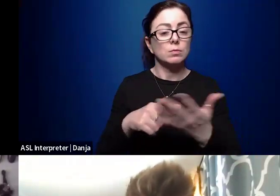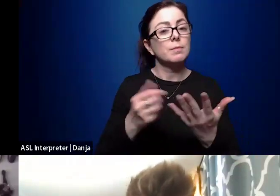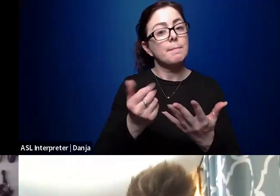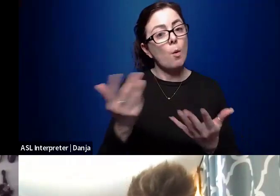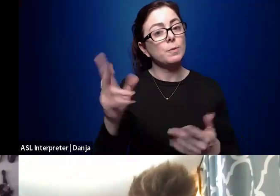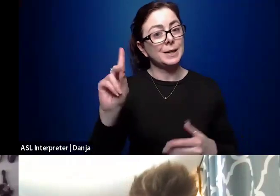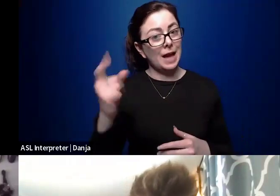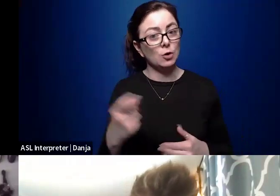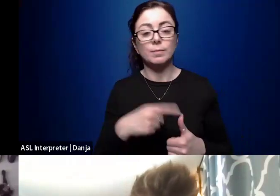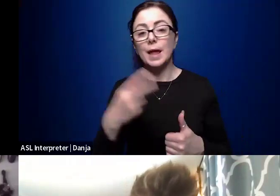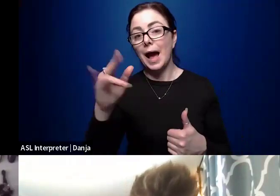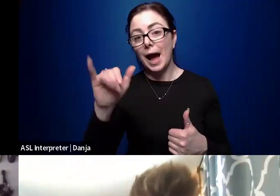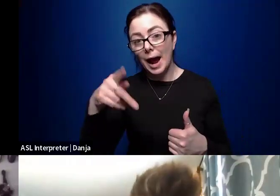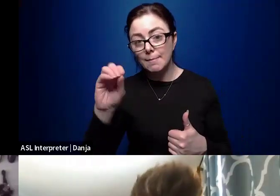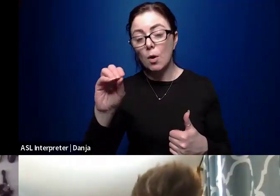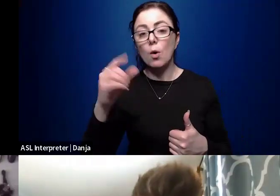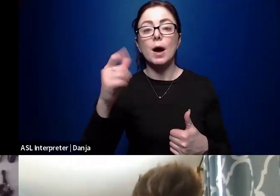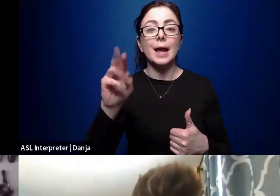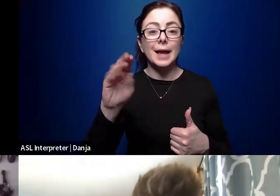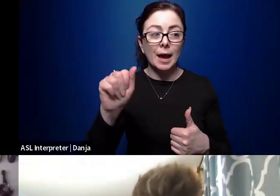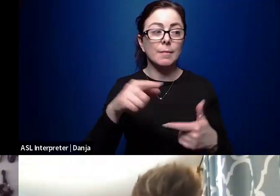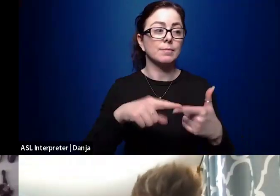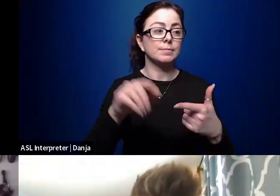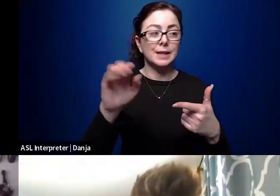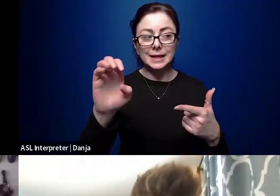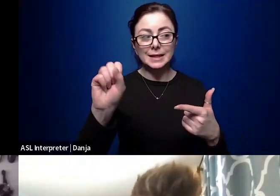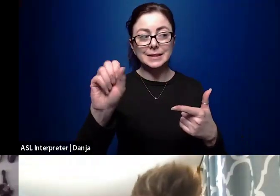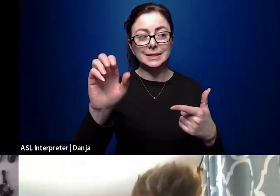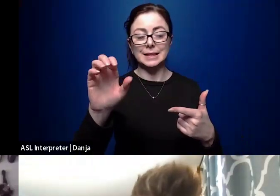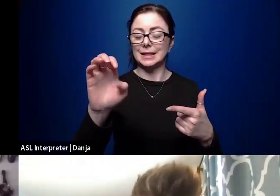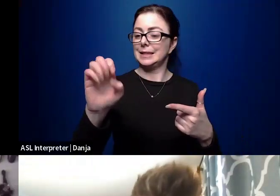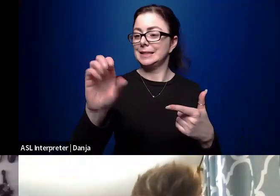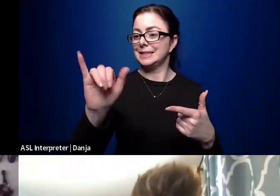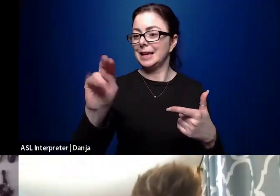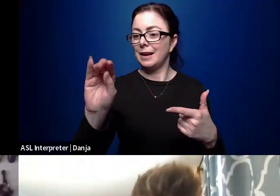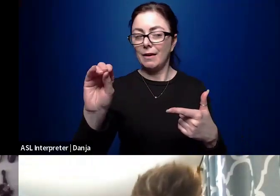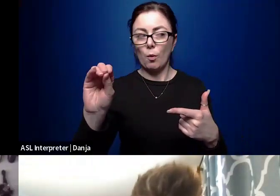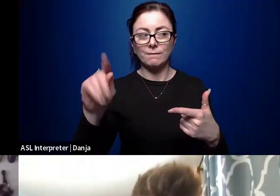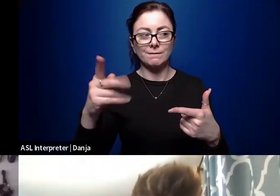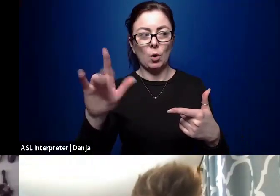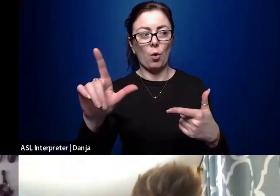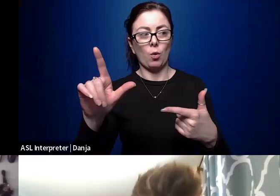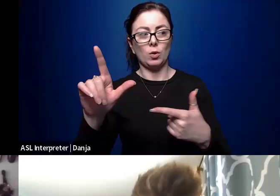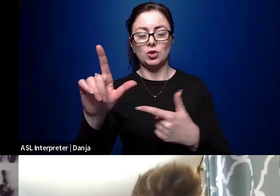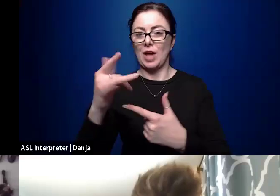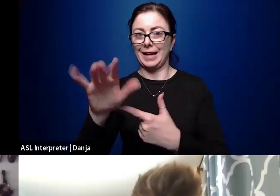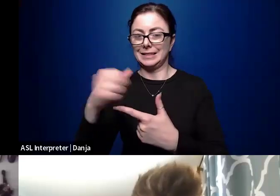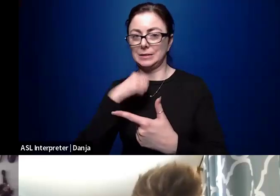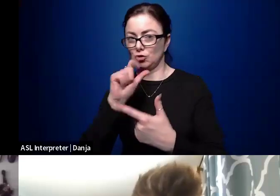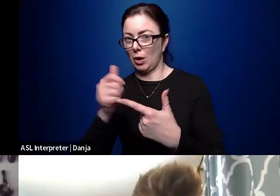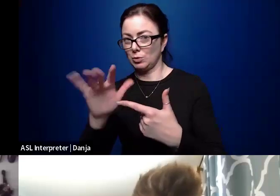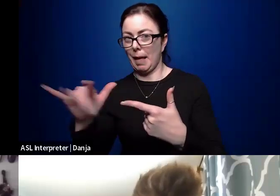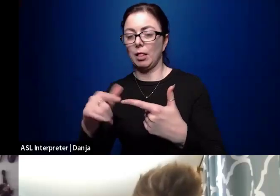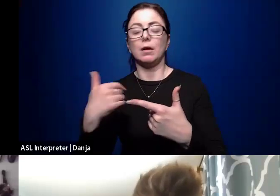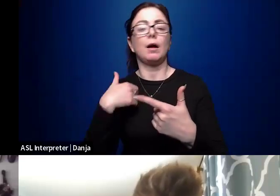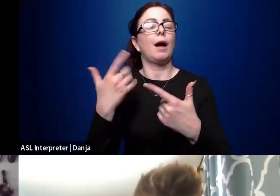the hypogamma, we found eosinophilic esophagitis. Like there are so many other comorbid diagnoses that make his